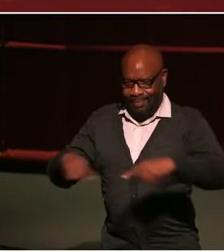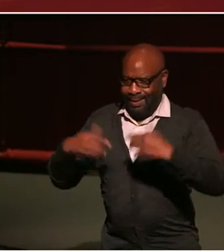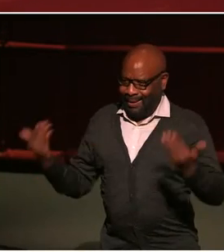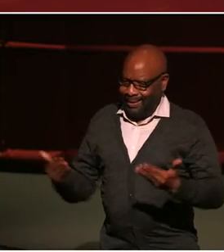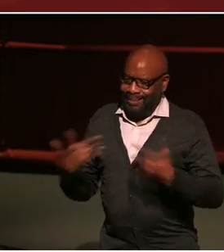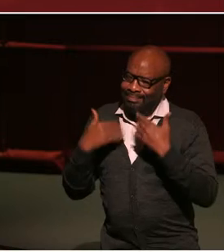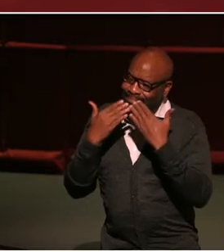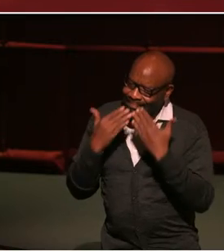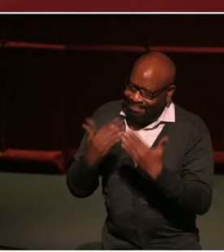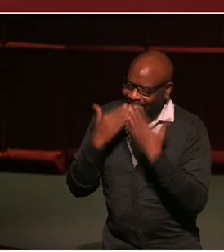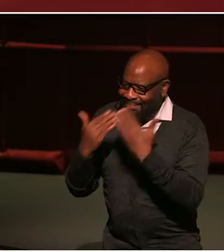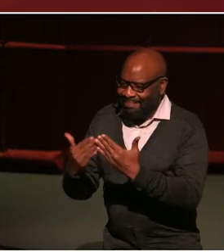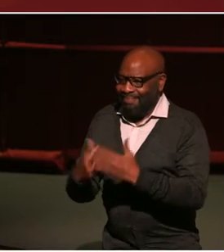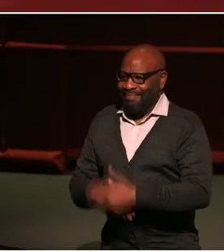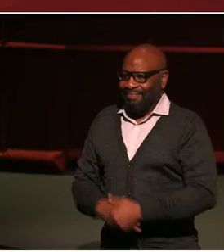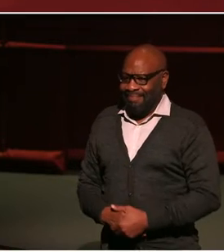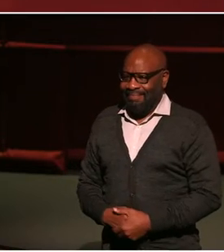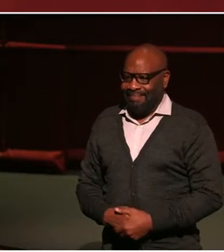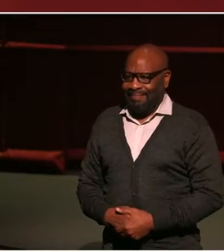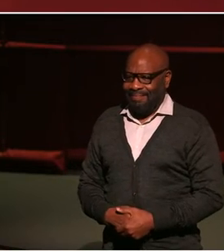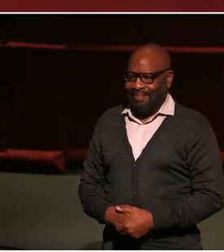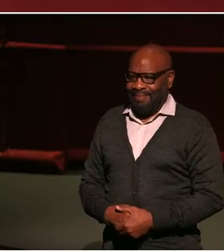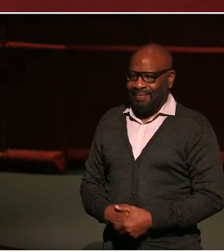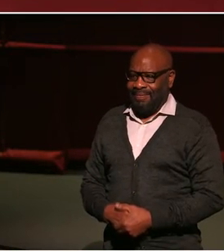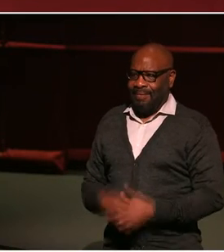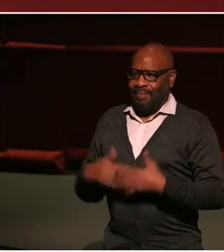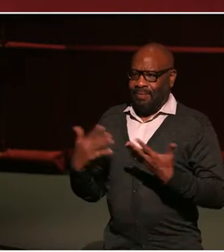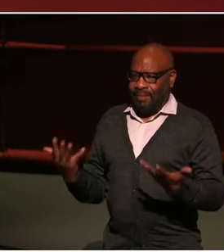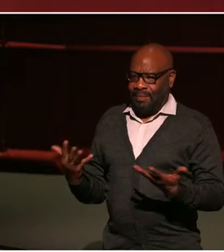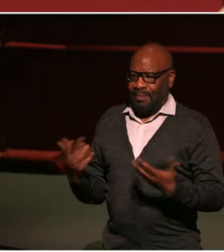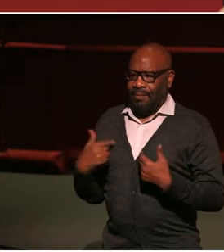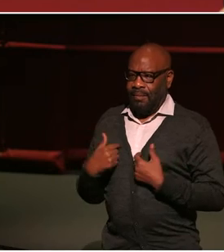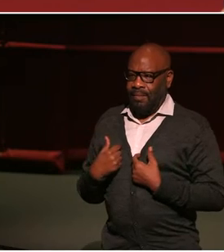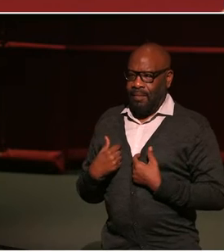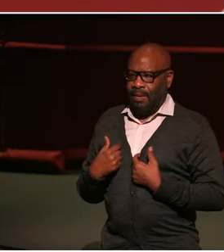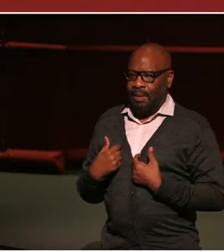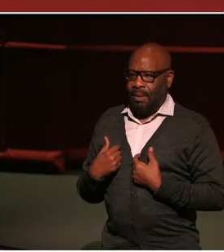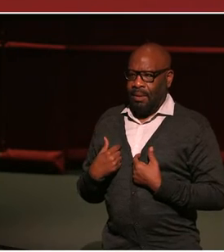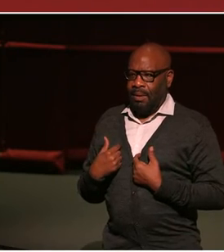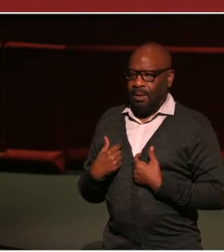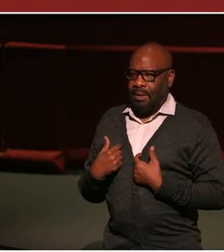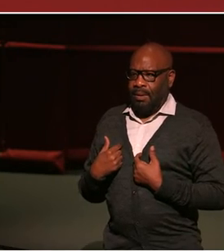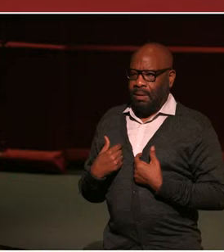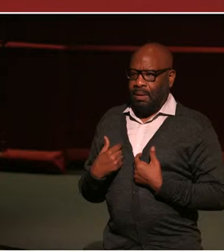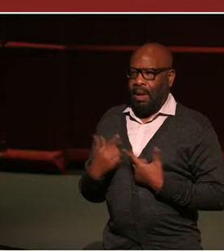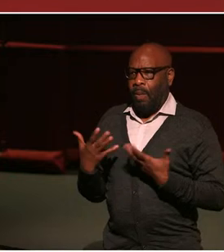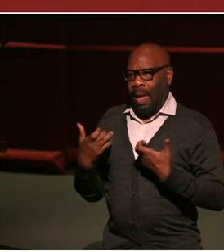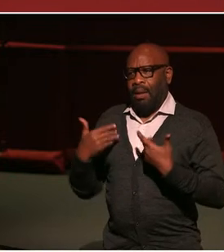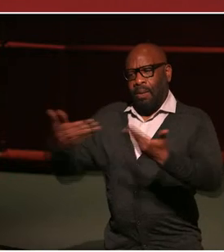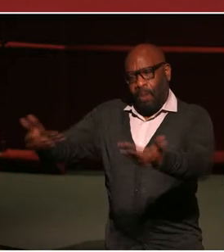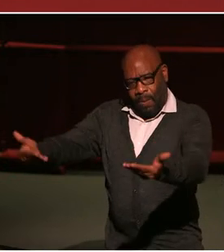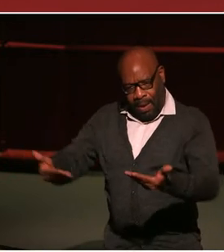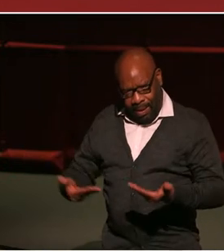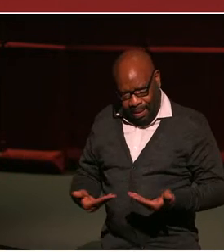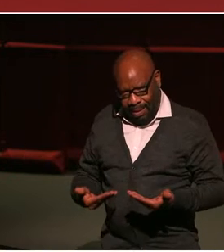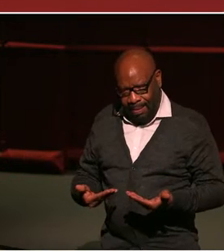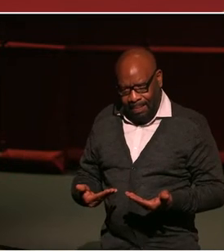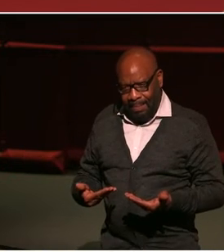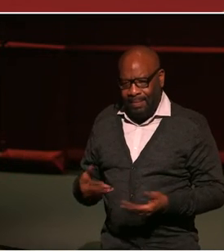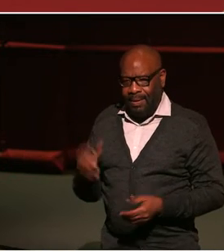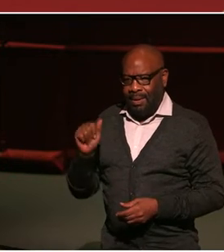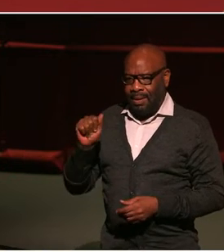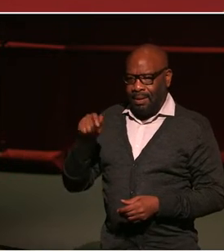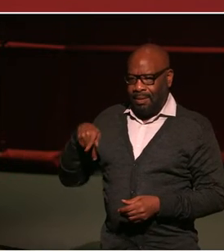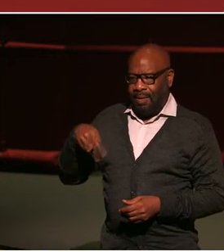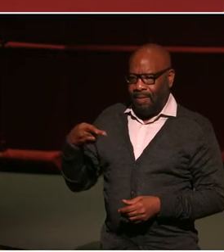Yeah. Well, I just wanted to just first of all give a welcome in Apache.